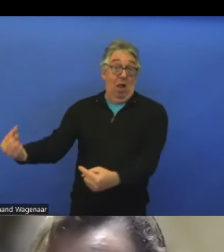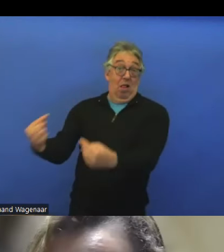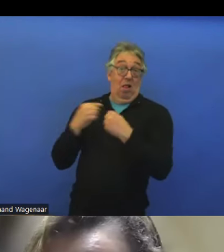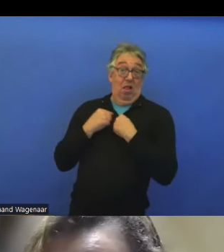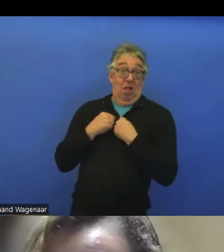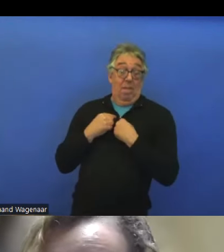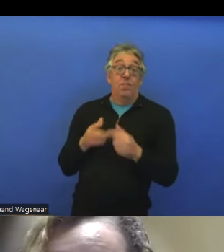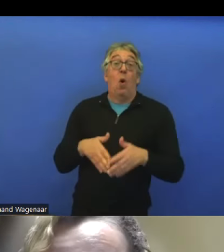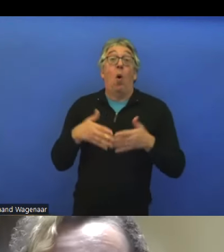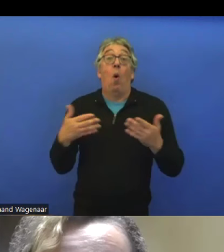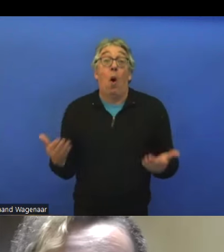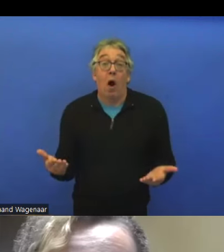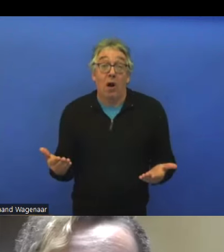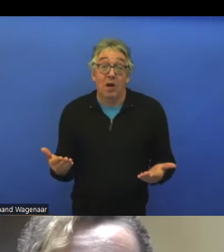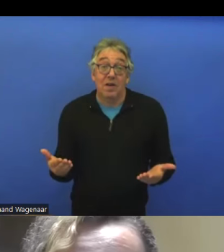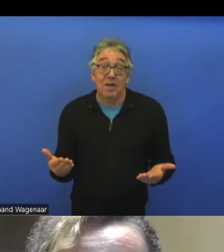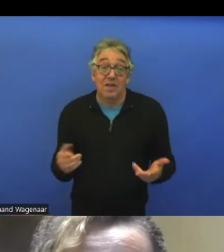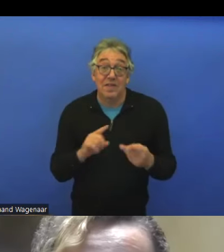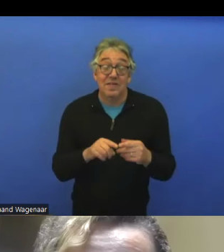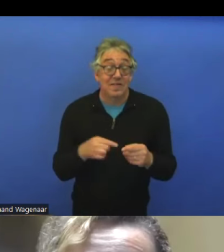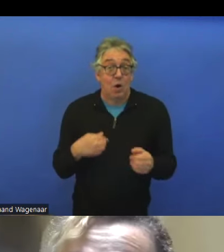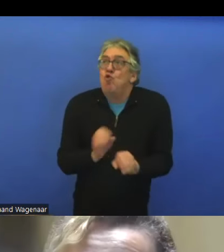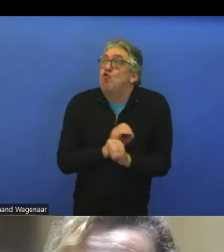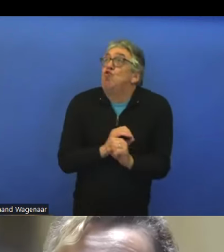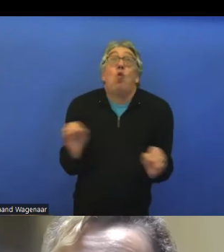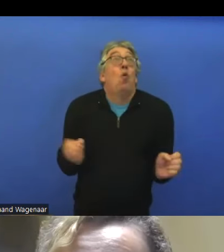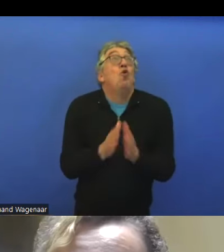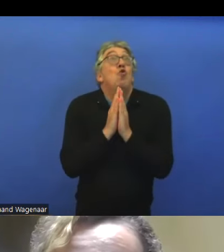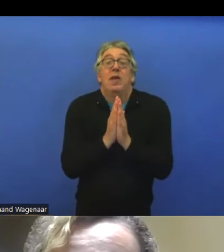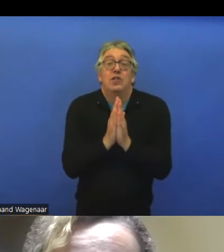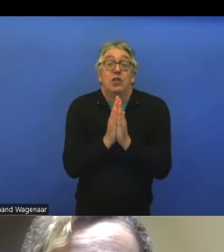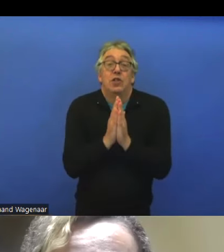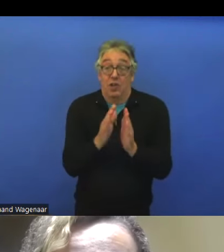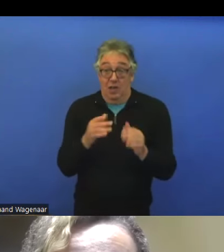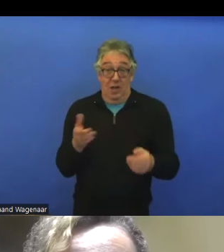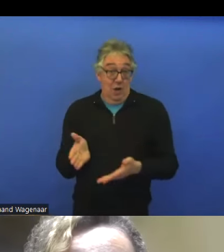of religion. Being also not a believer could